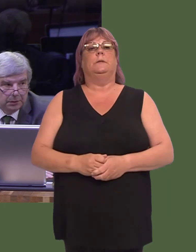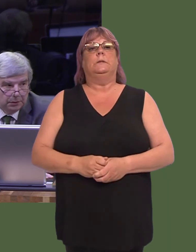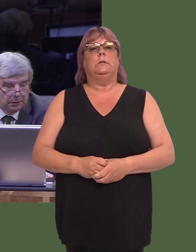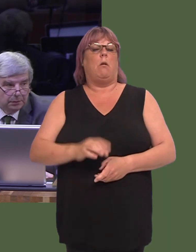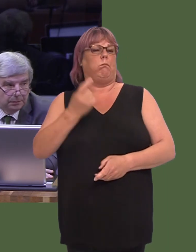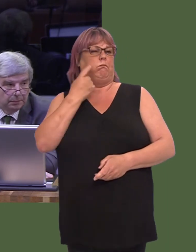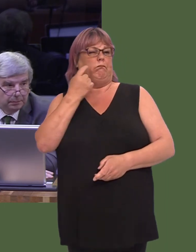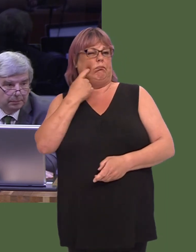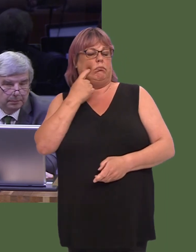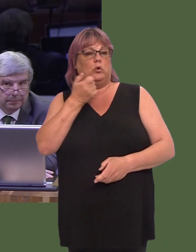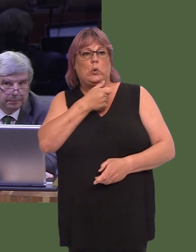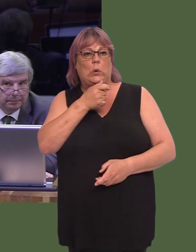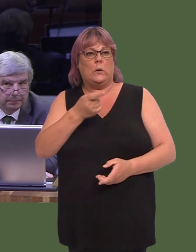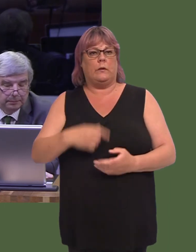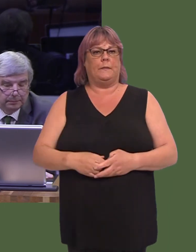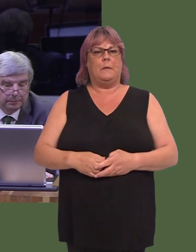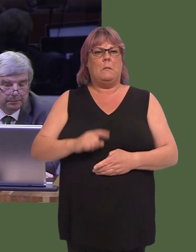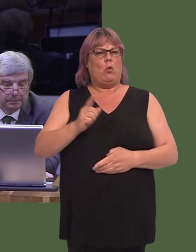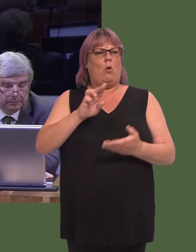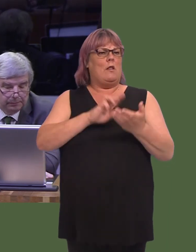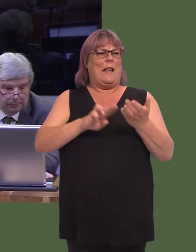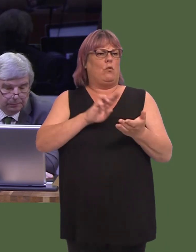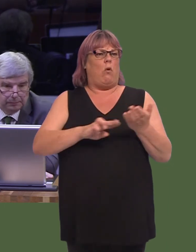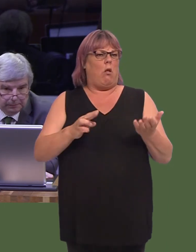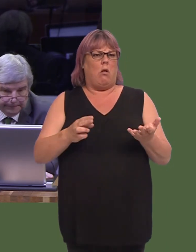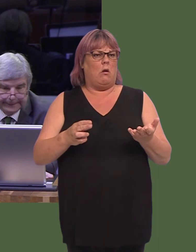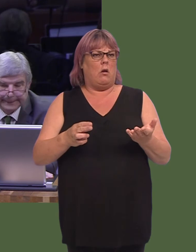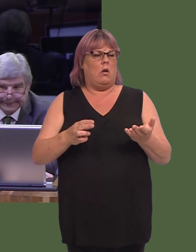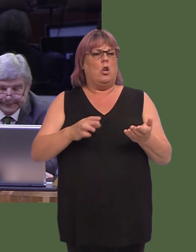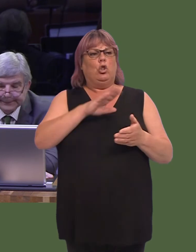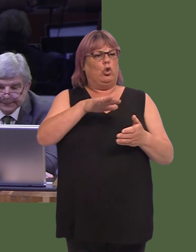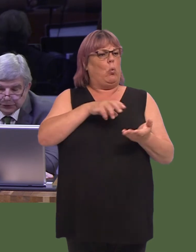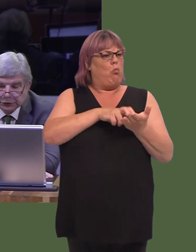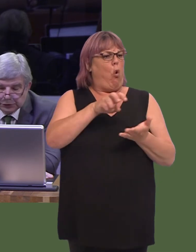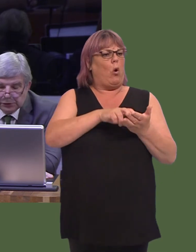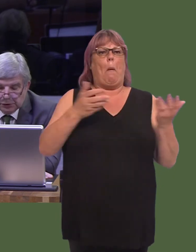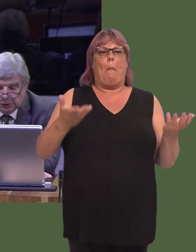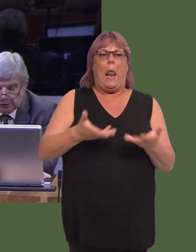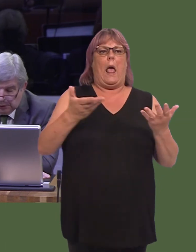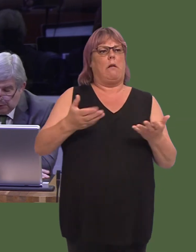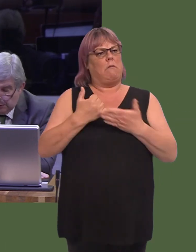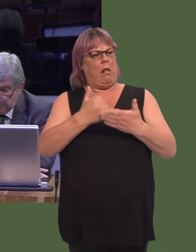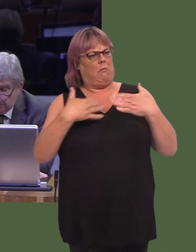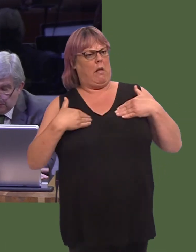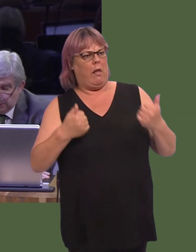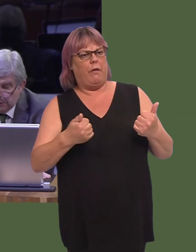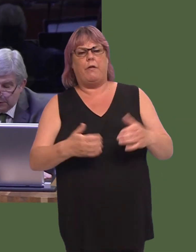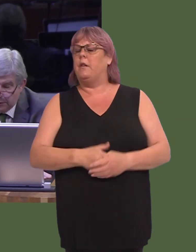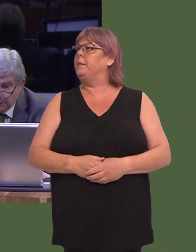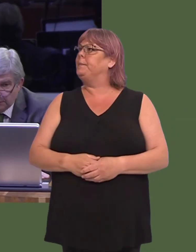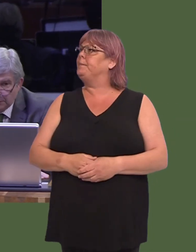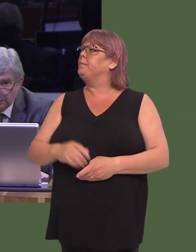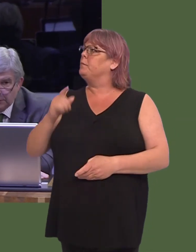dominate our urban landscape in a way that isn't natural and doesn't allow natural play or